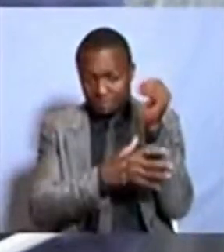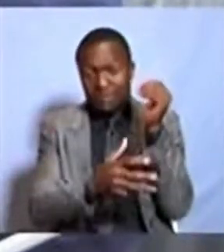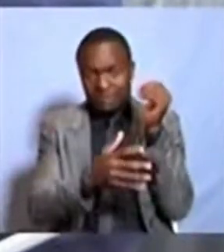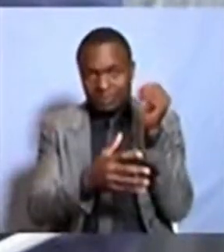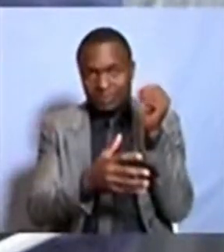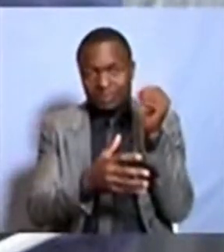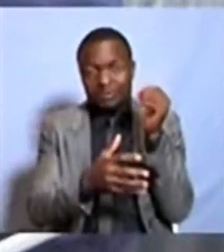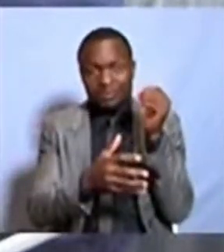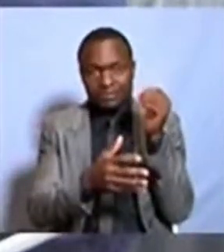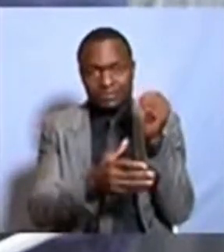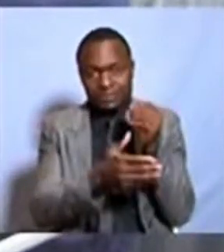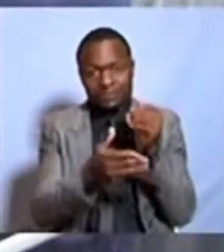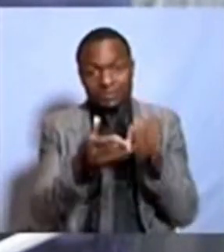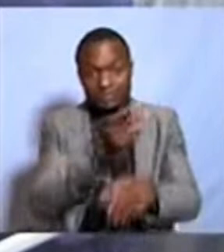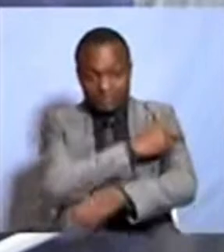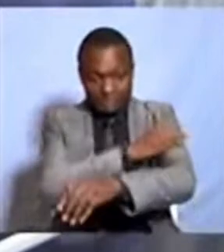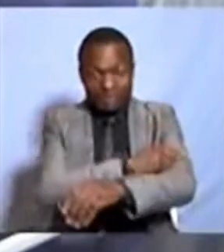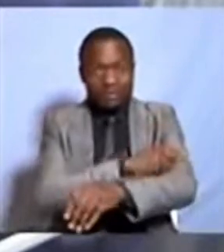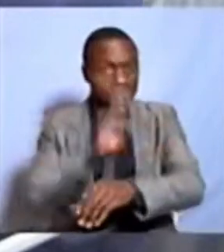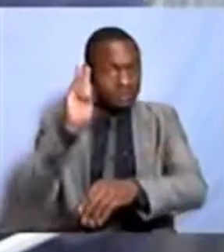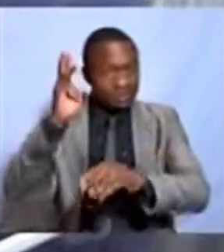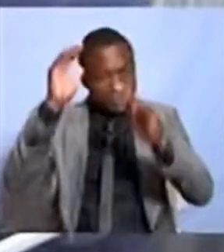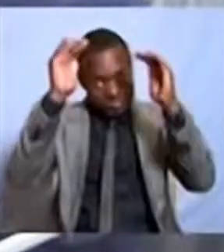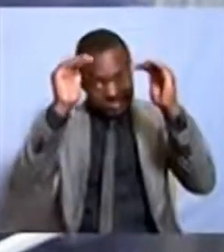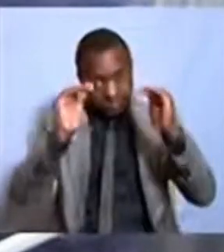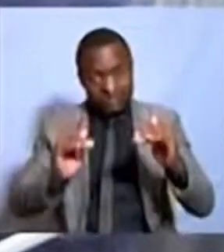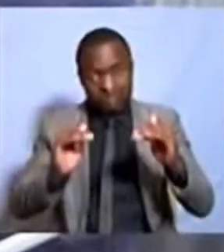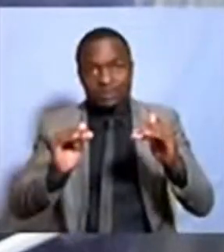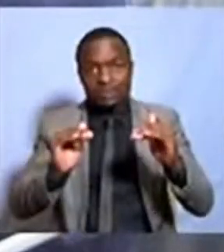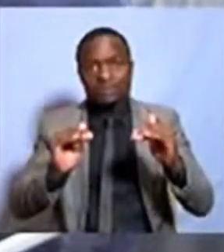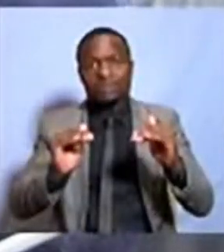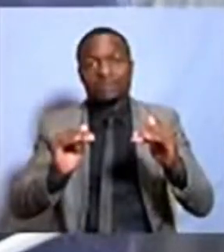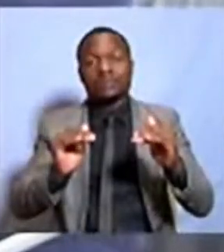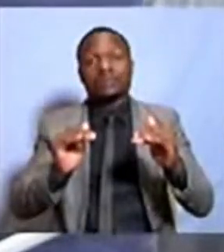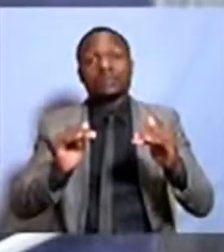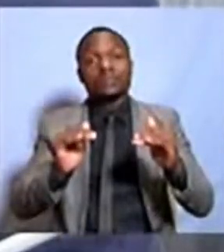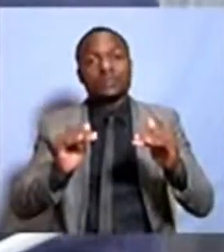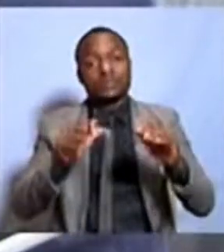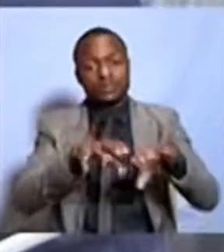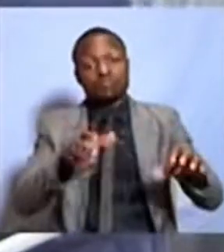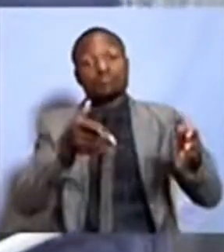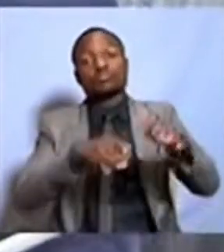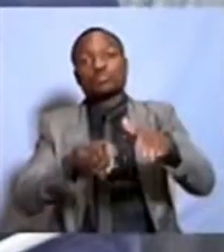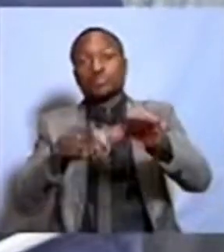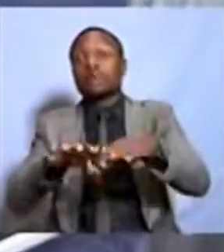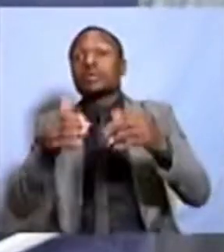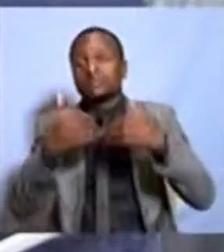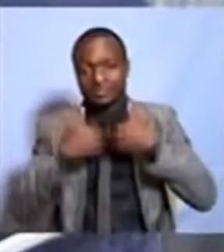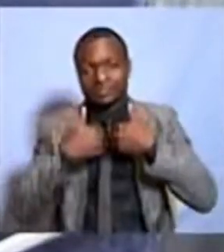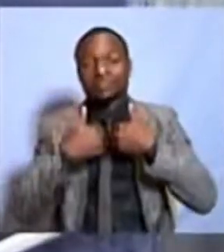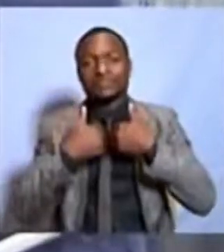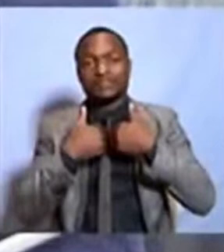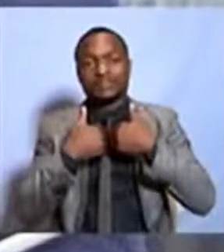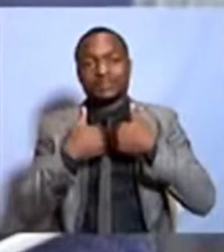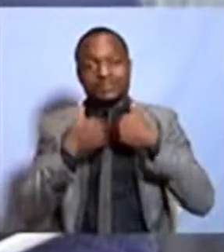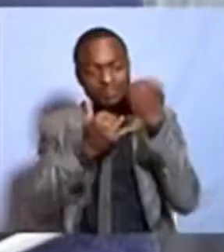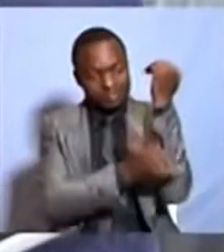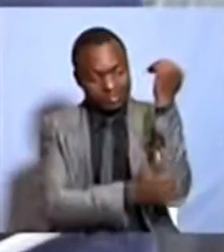move as it will kind of reduce the high rates of maternal death that we currently have as a country or